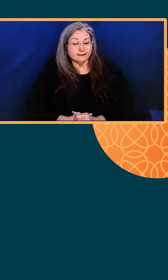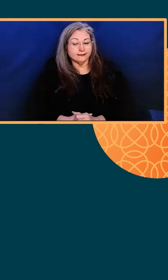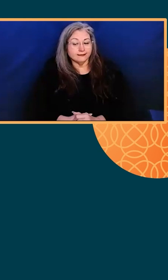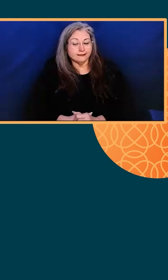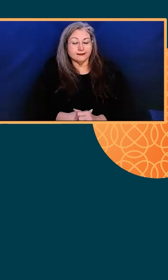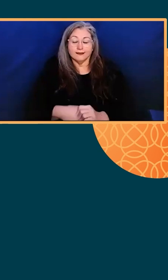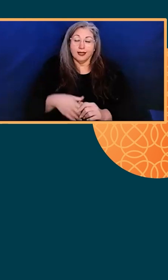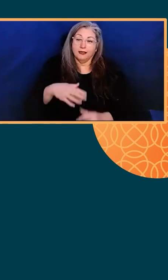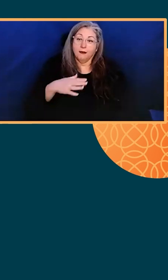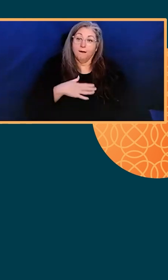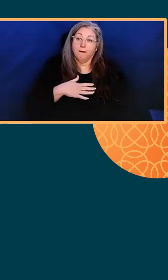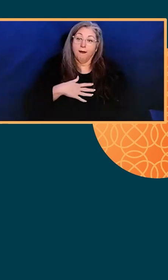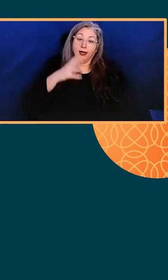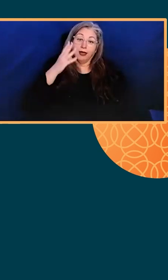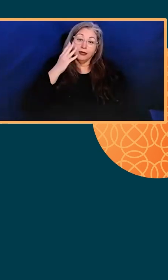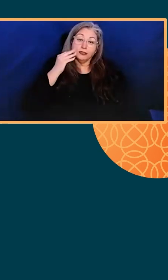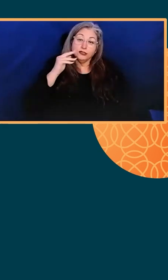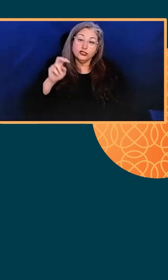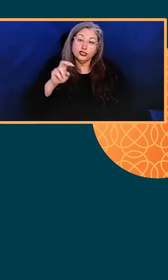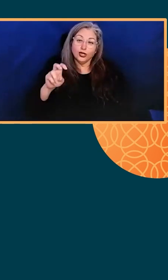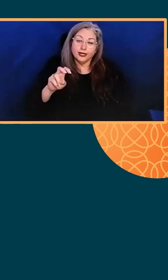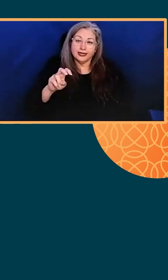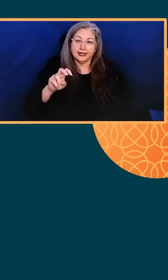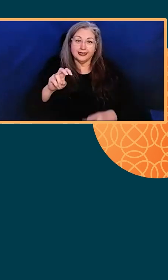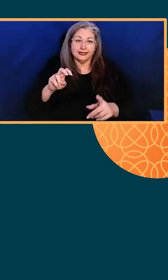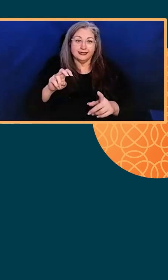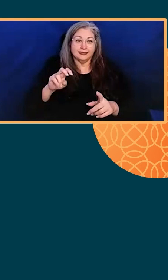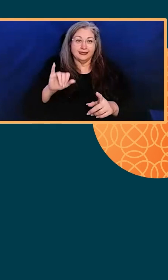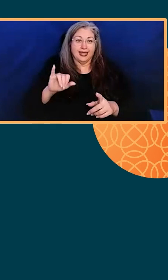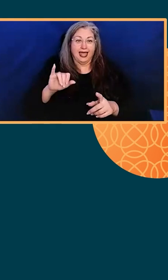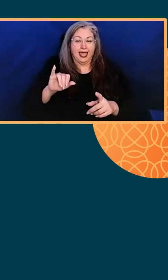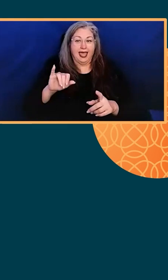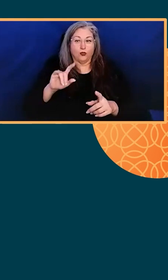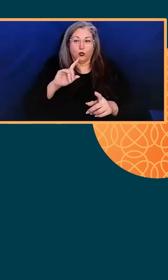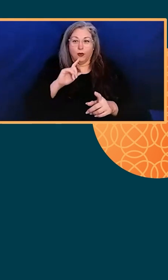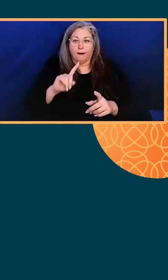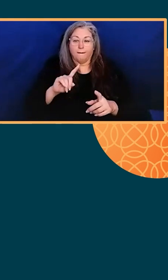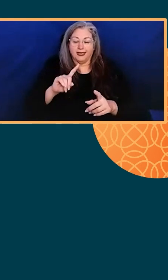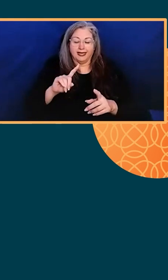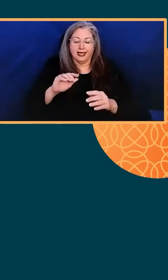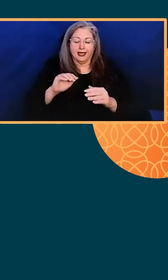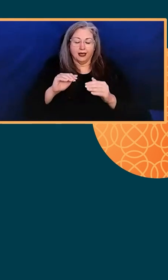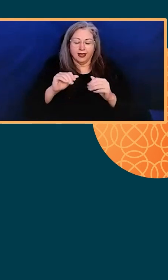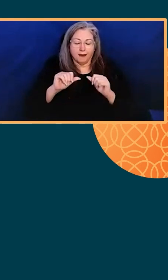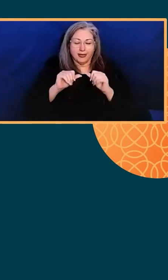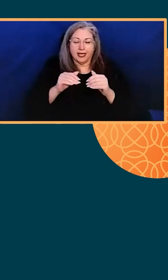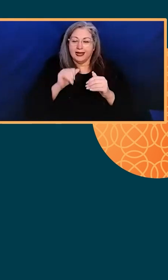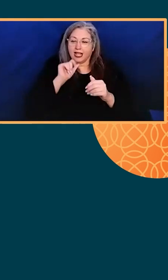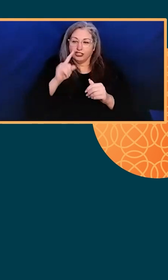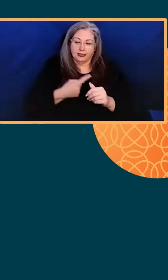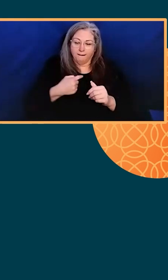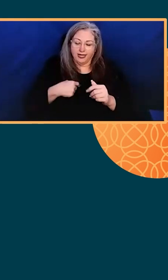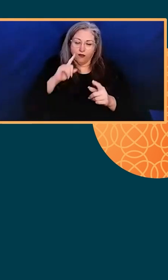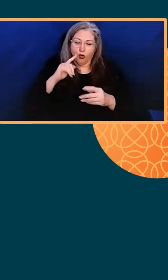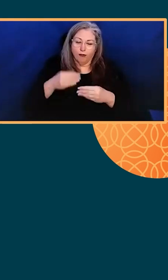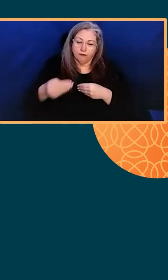This journey is epigenetically going to be moving beyond me to my children, to my